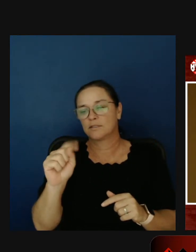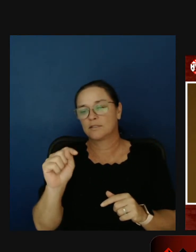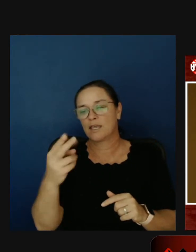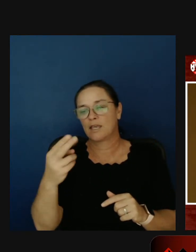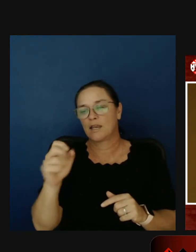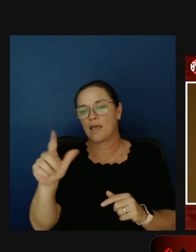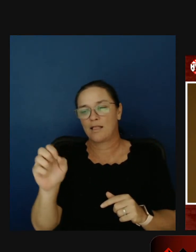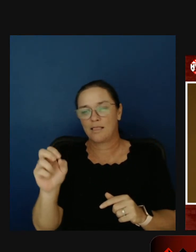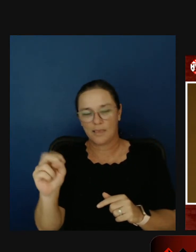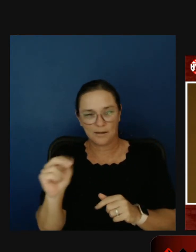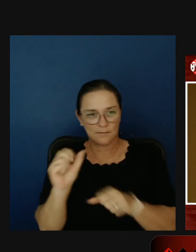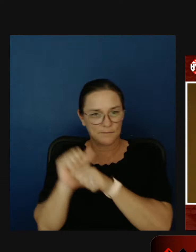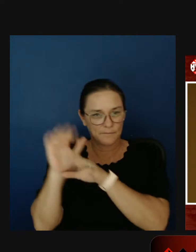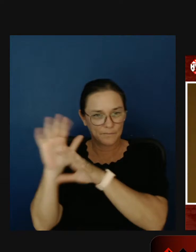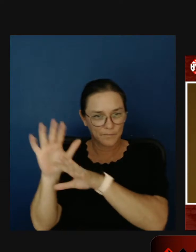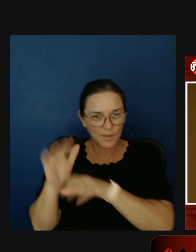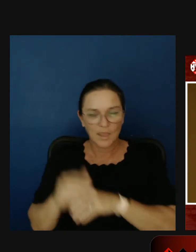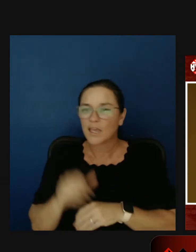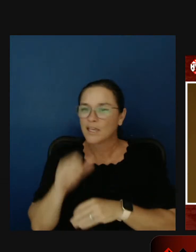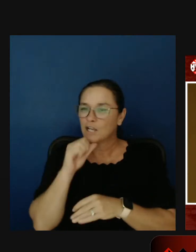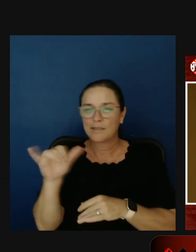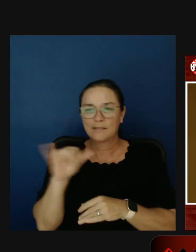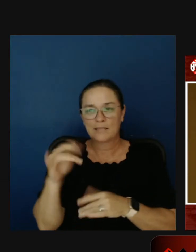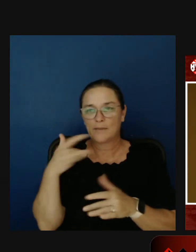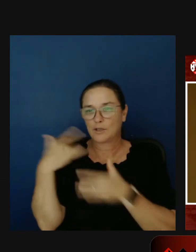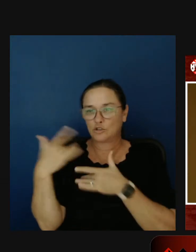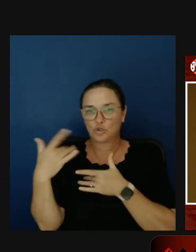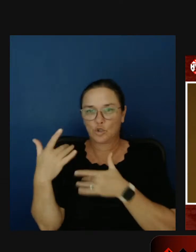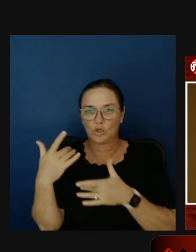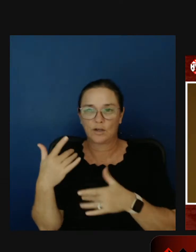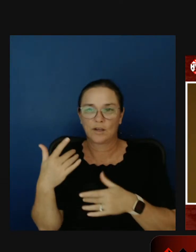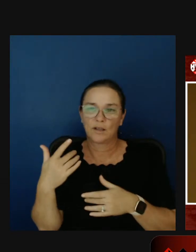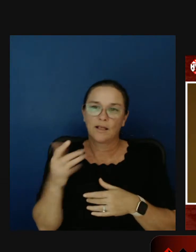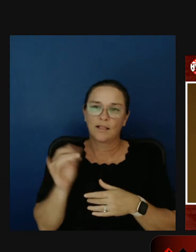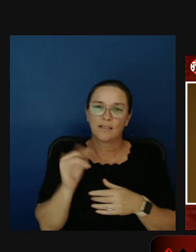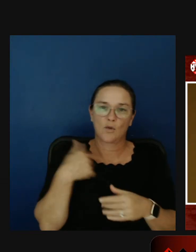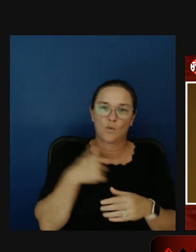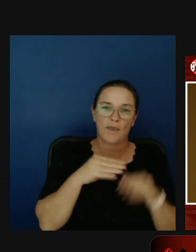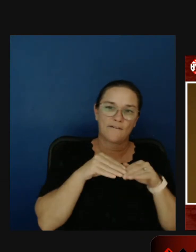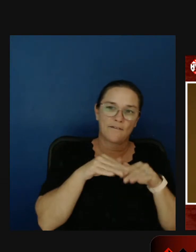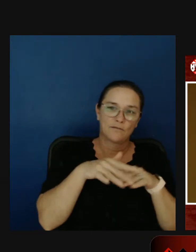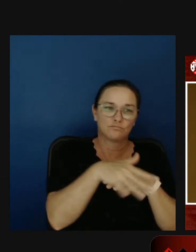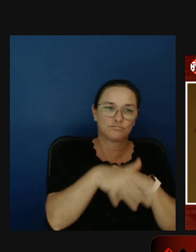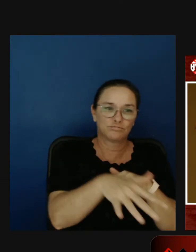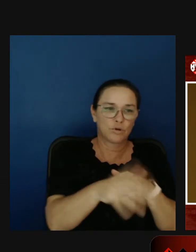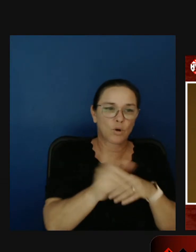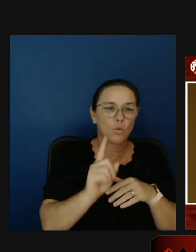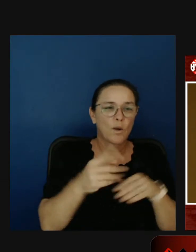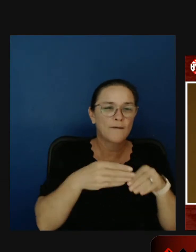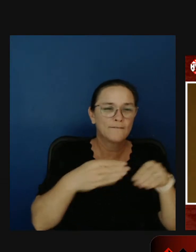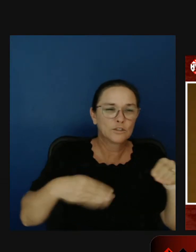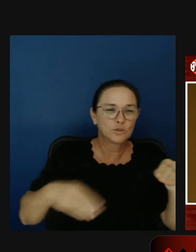something we're worried about as much as we are lava flows and where fissures might cut through.